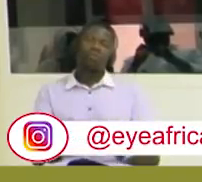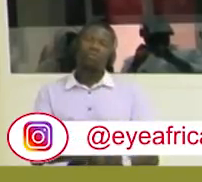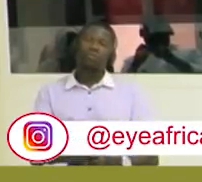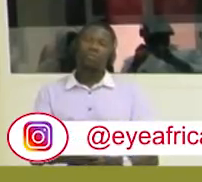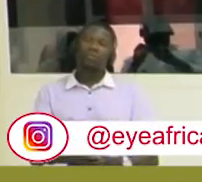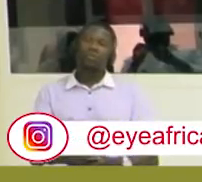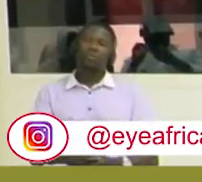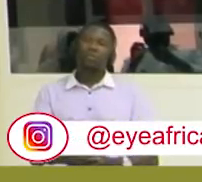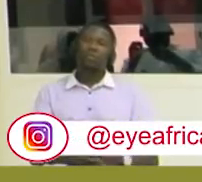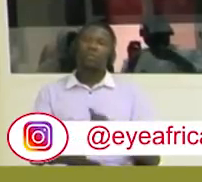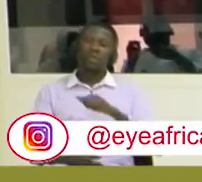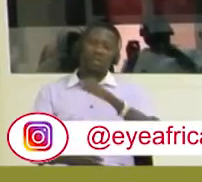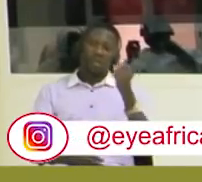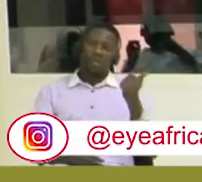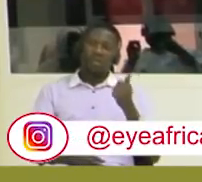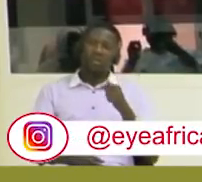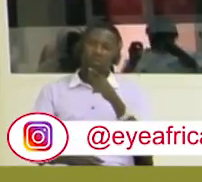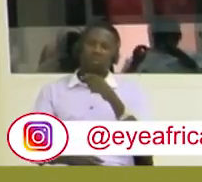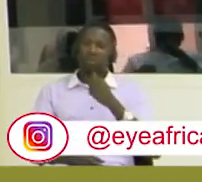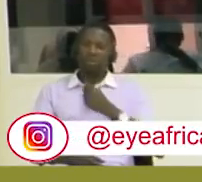and he was afraid.